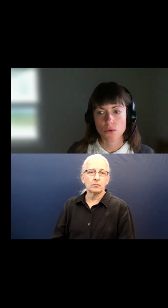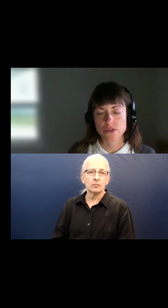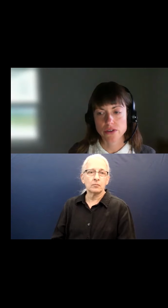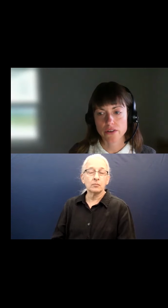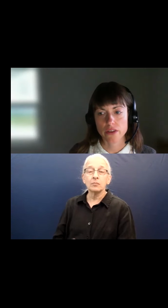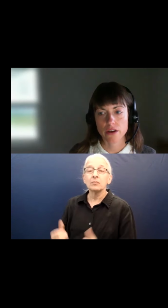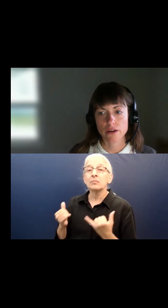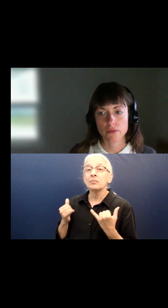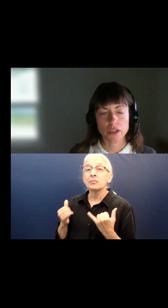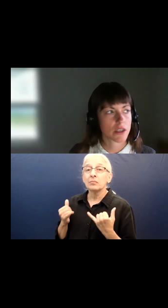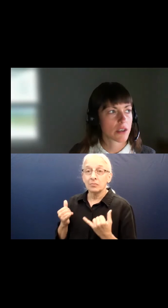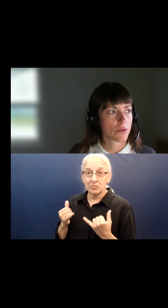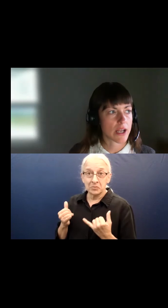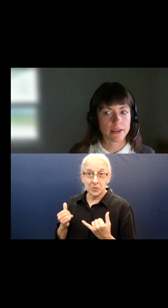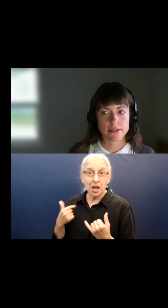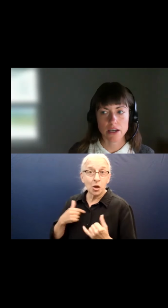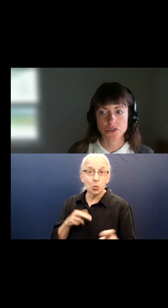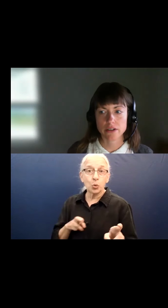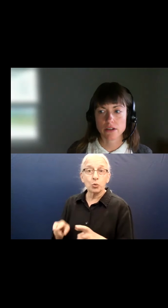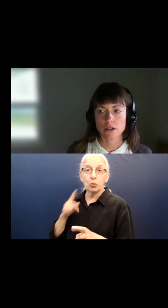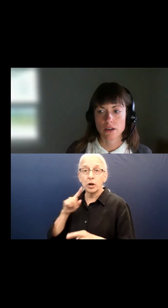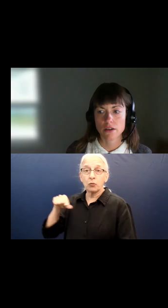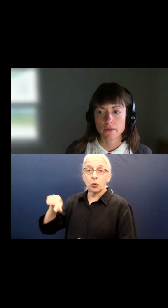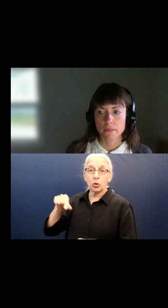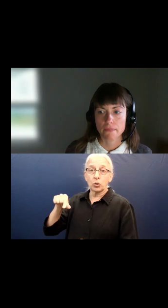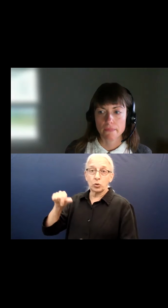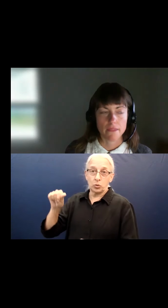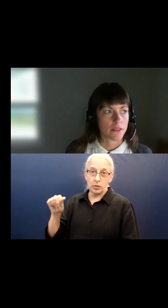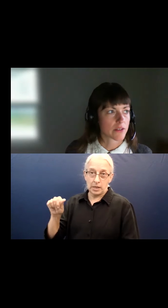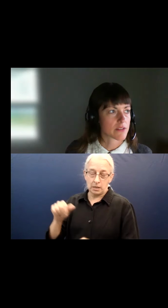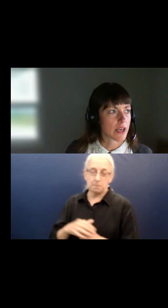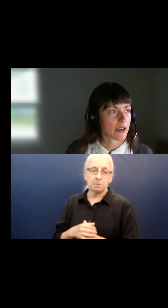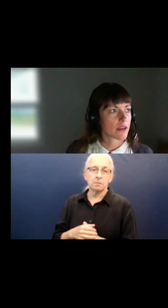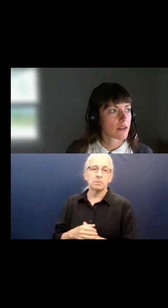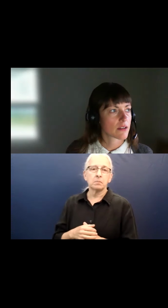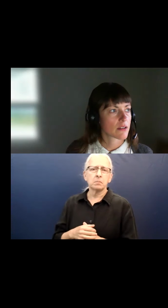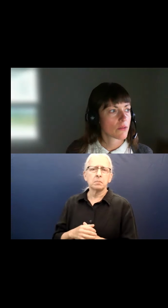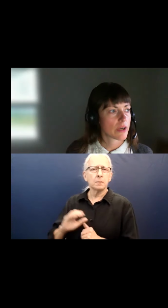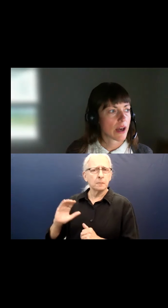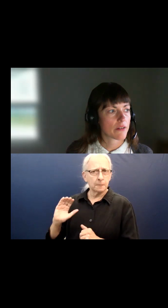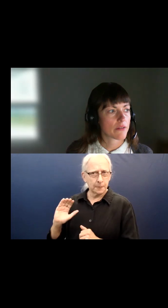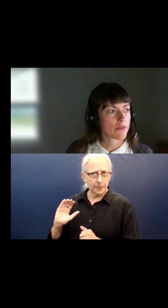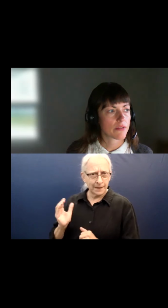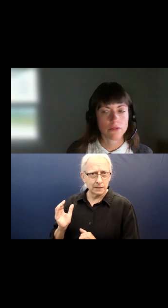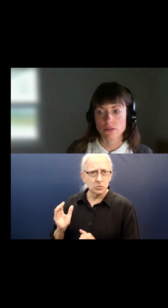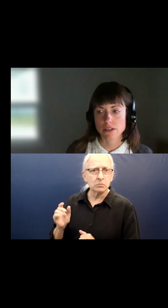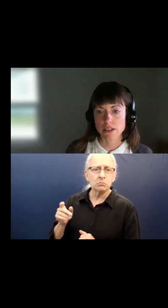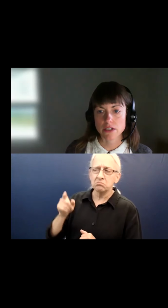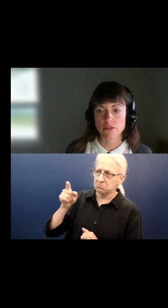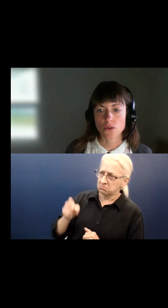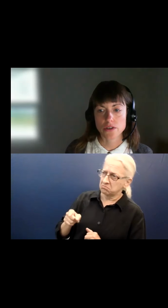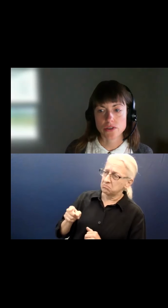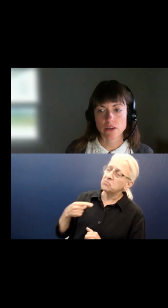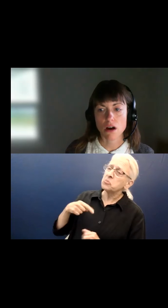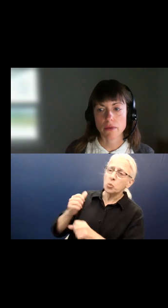And now we'll start the Q&A session. Looks like we have received